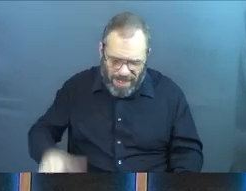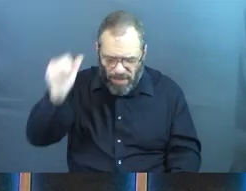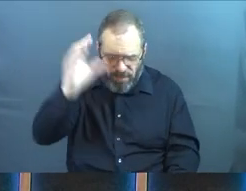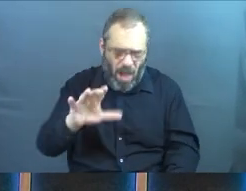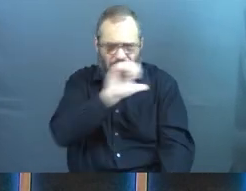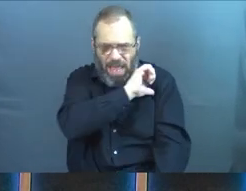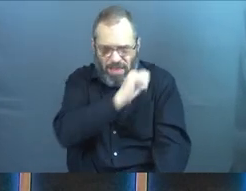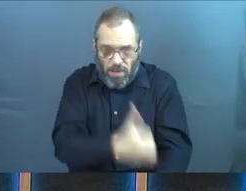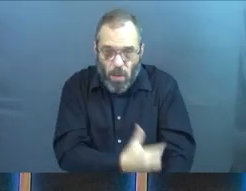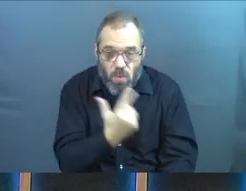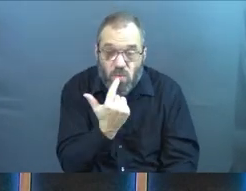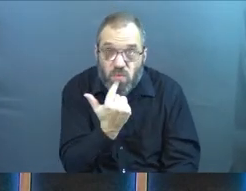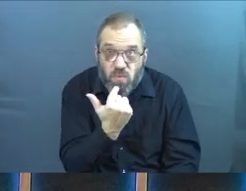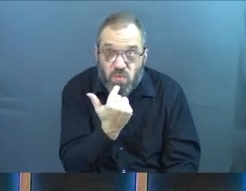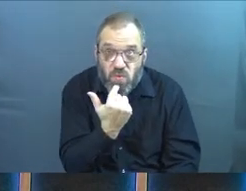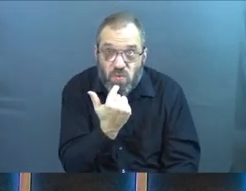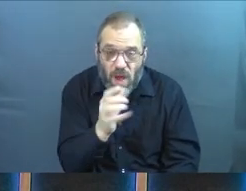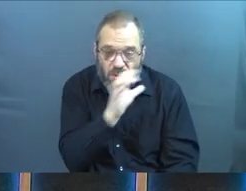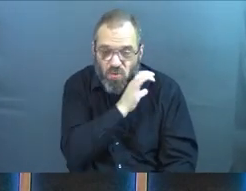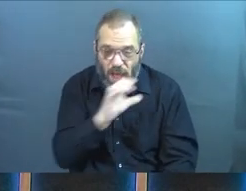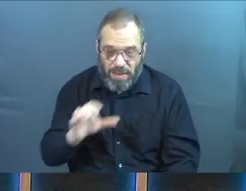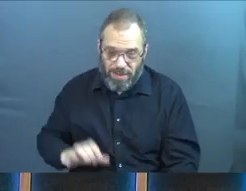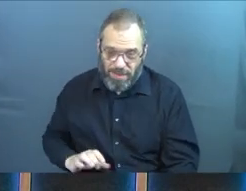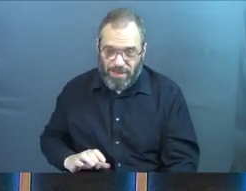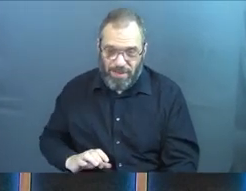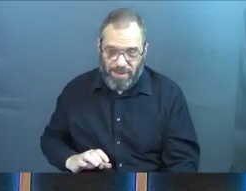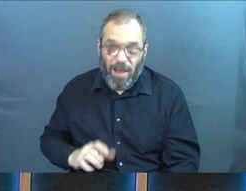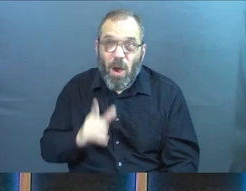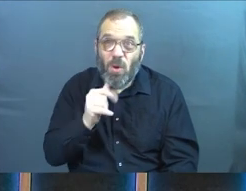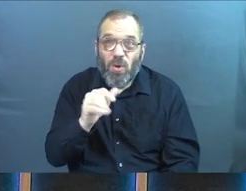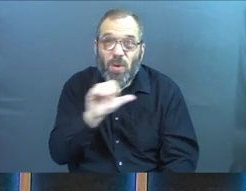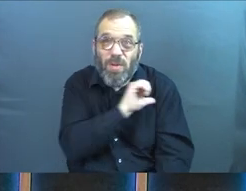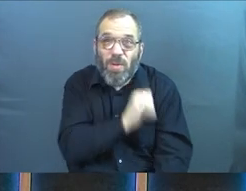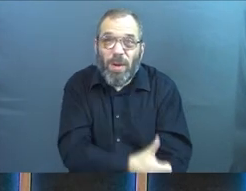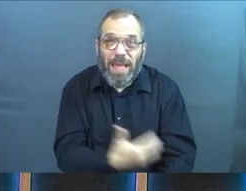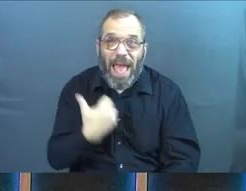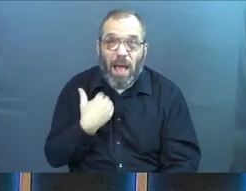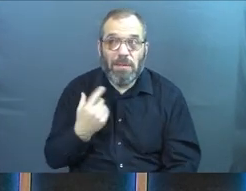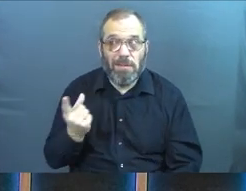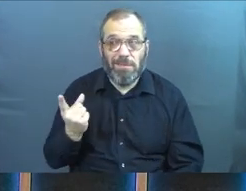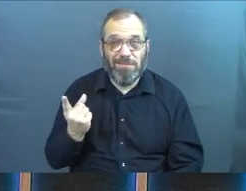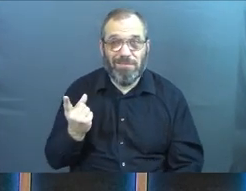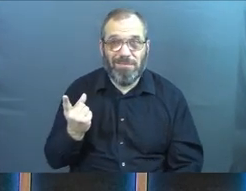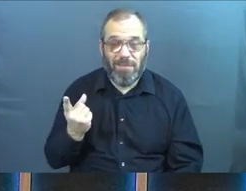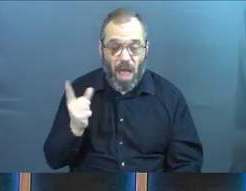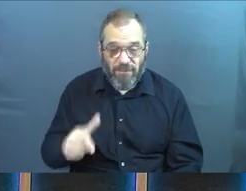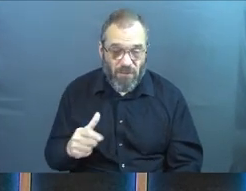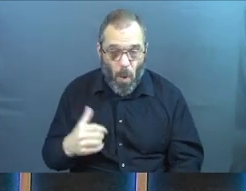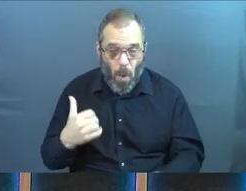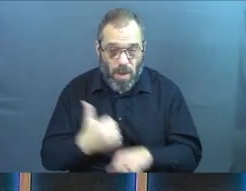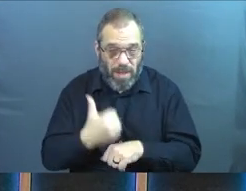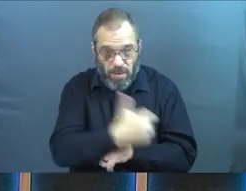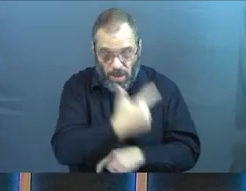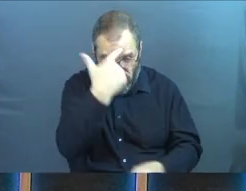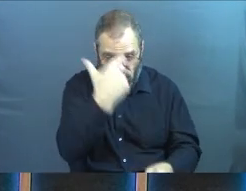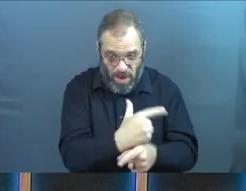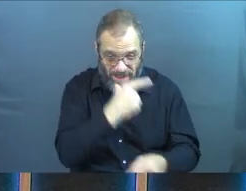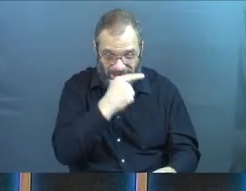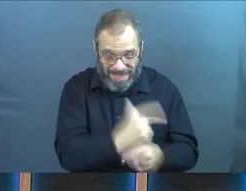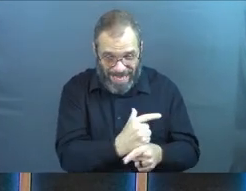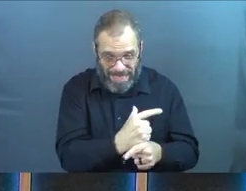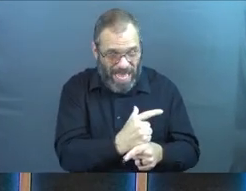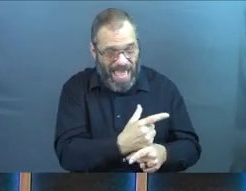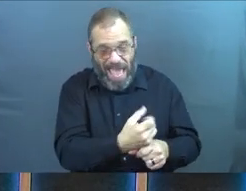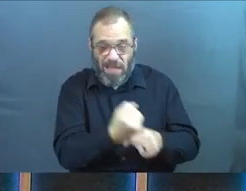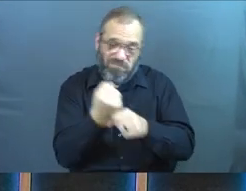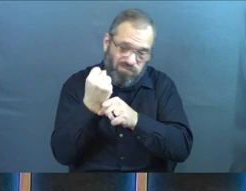and the authority of who? His Christ. Guess who's got authority now? For the accuser of our brothers and sisters has been